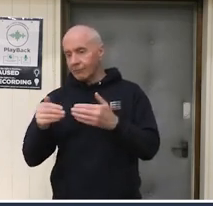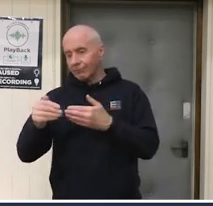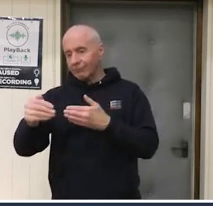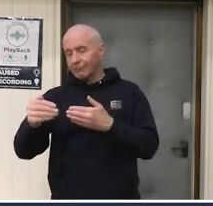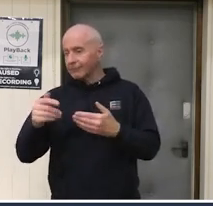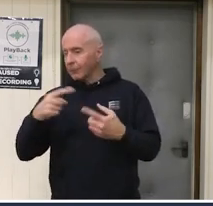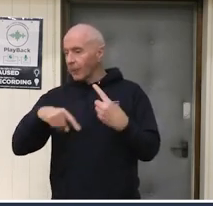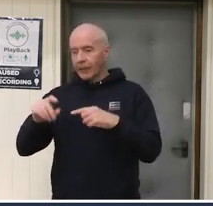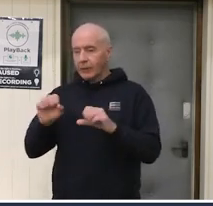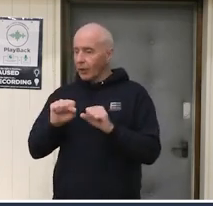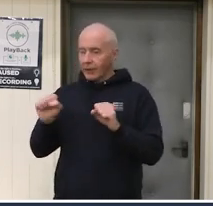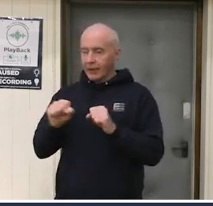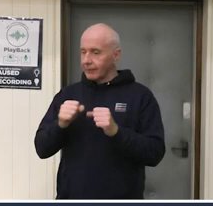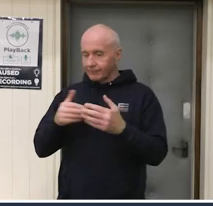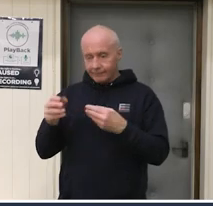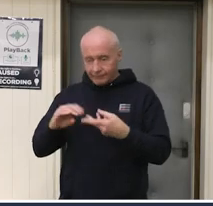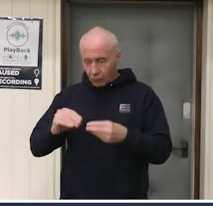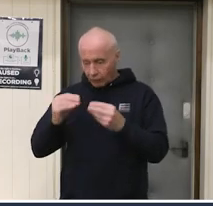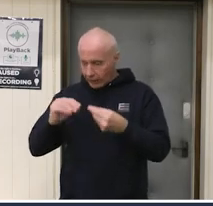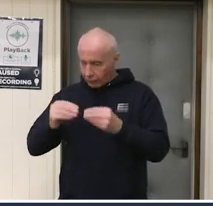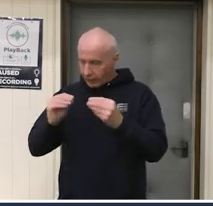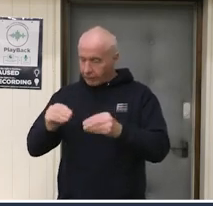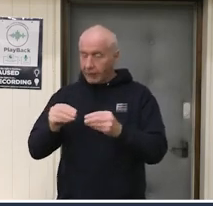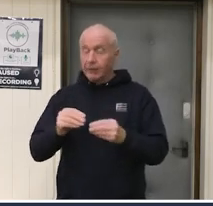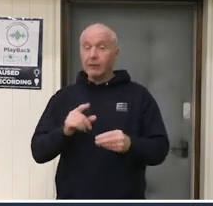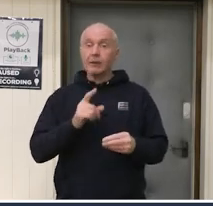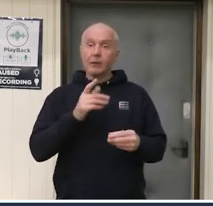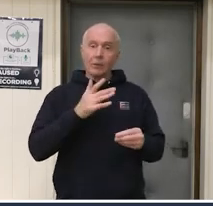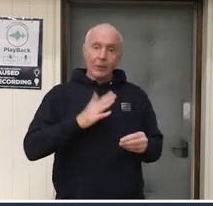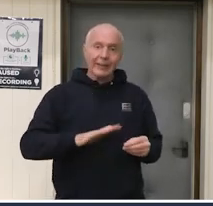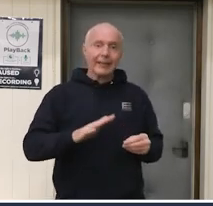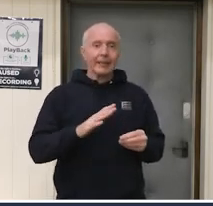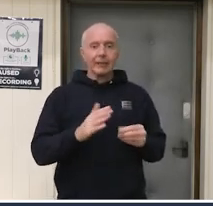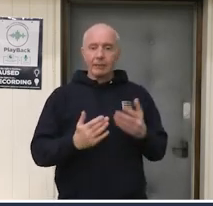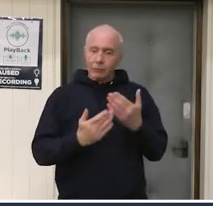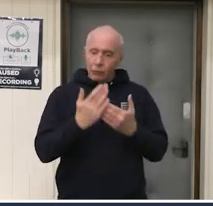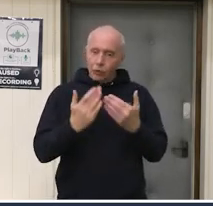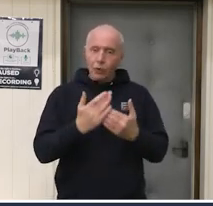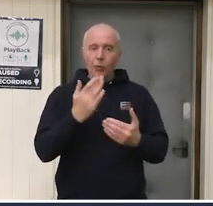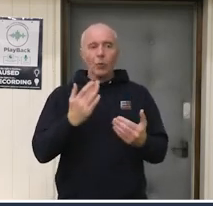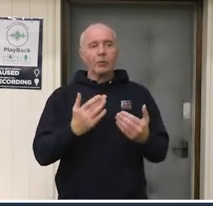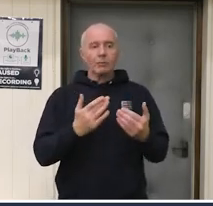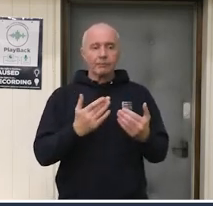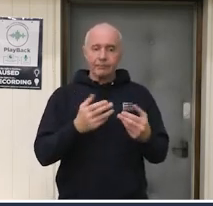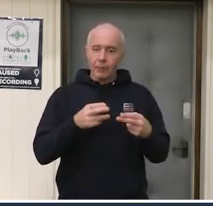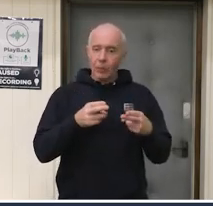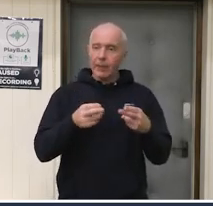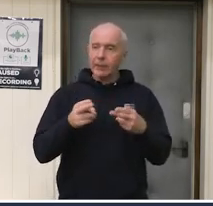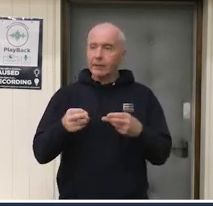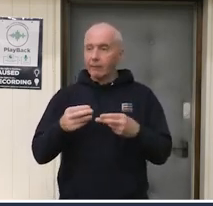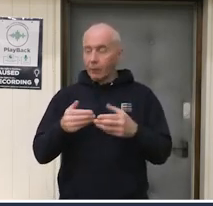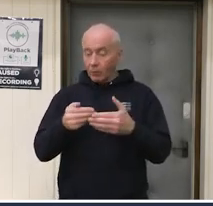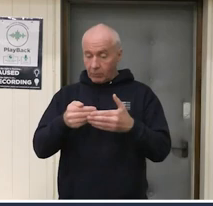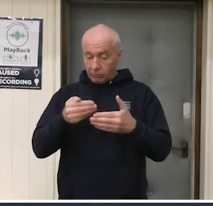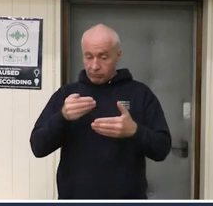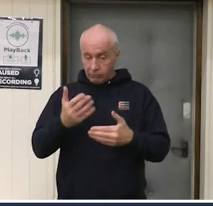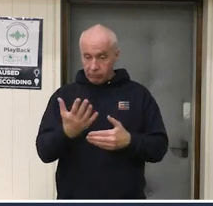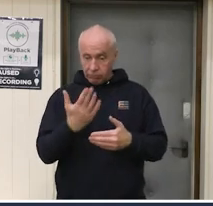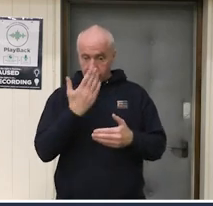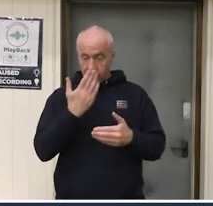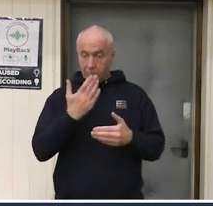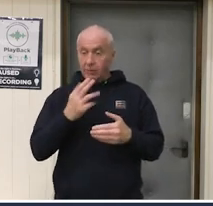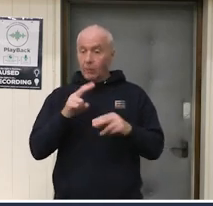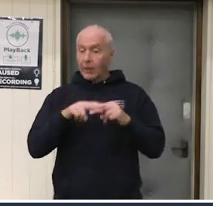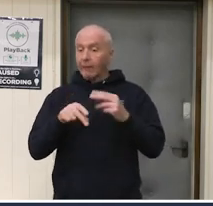it yet. That's why we need all of the things in our arsenal now, like fission and renewables, to help us do that in the near term, so that when fusion